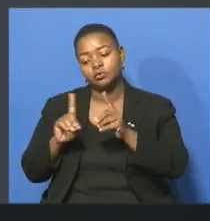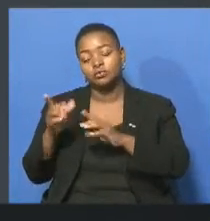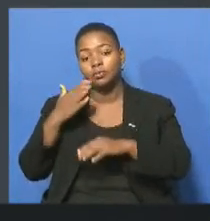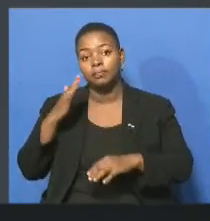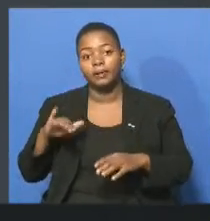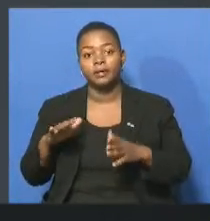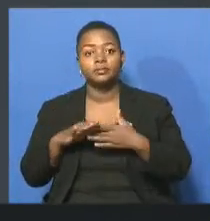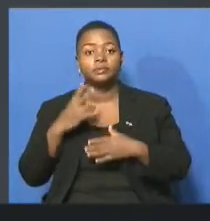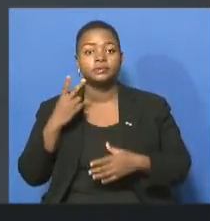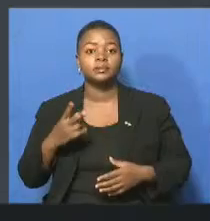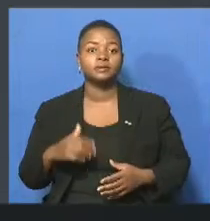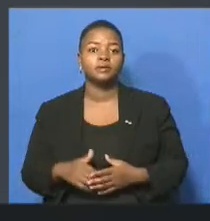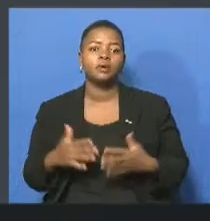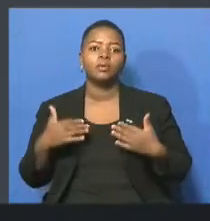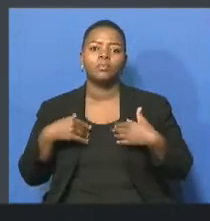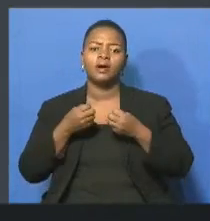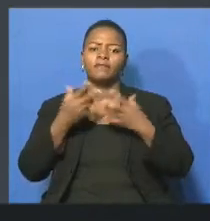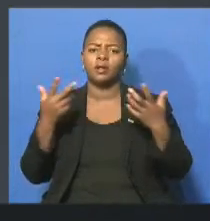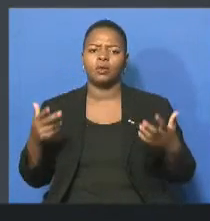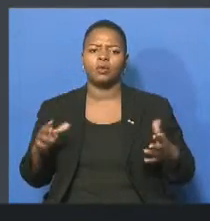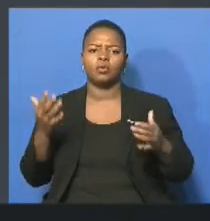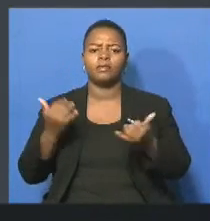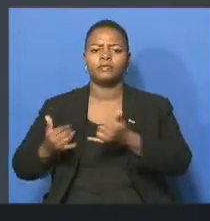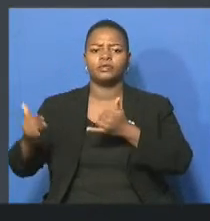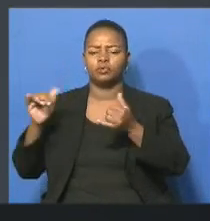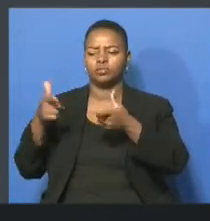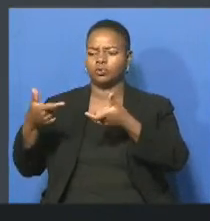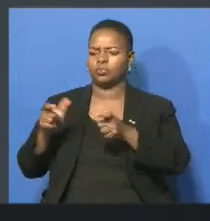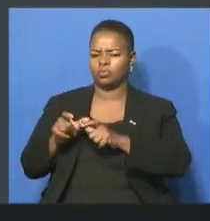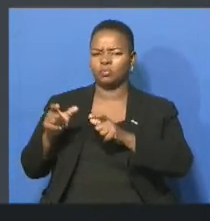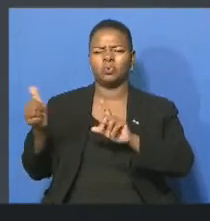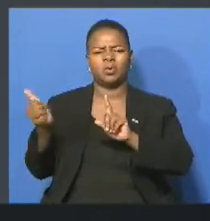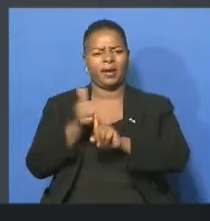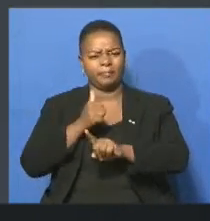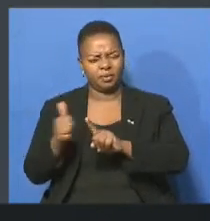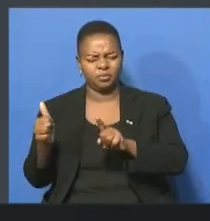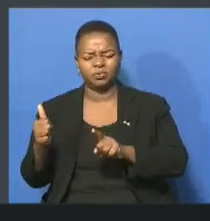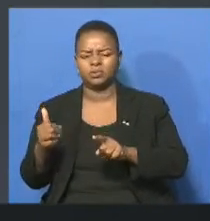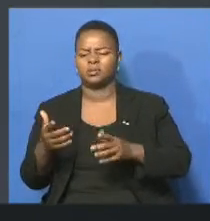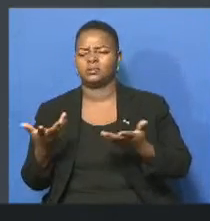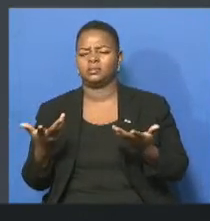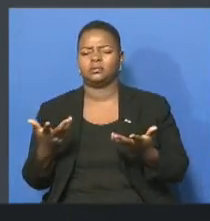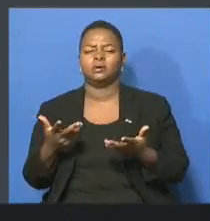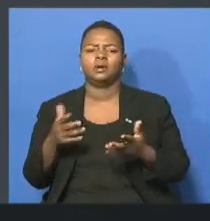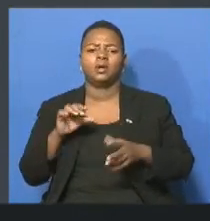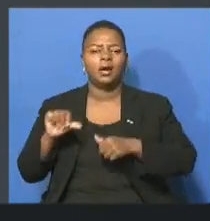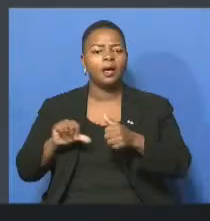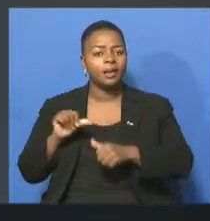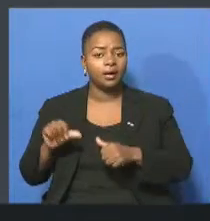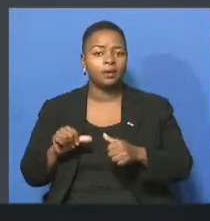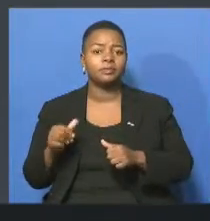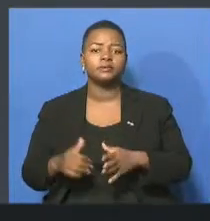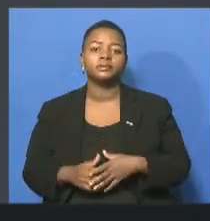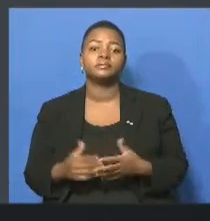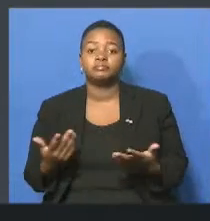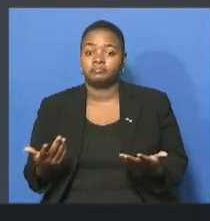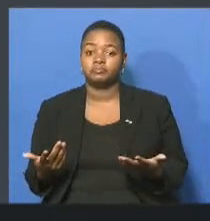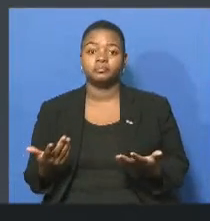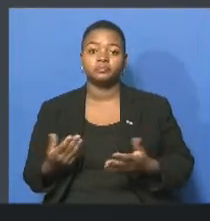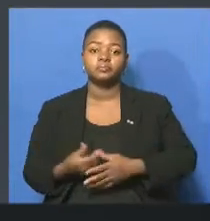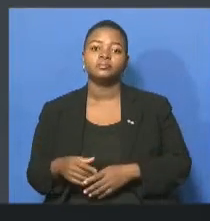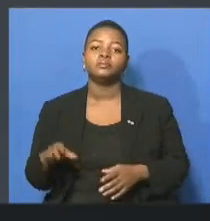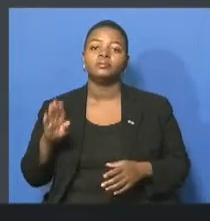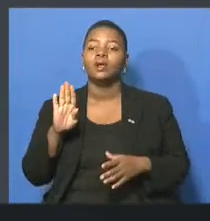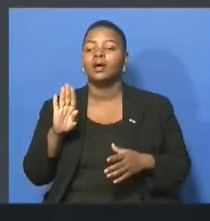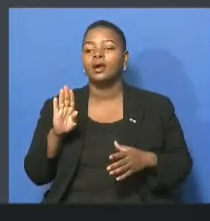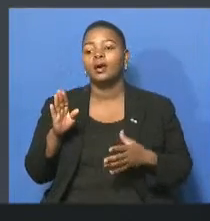there are lots of youth gangs, and belonging to a youth gang is a factor which